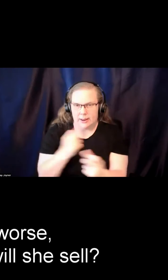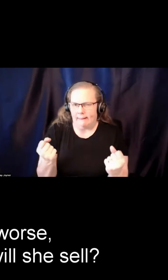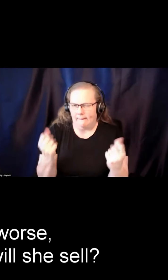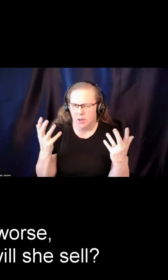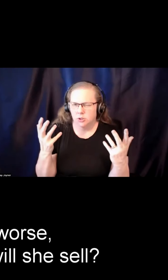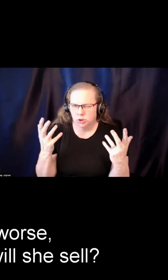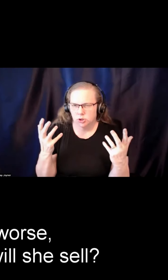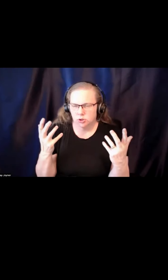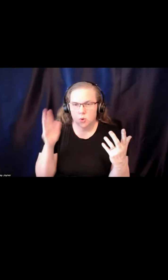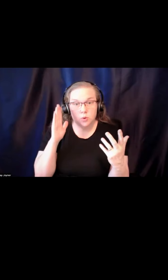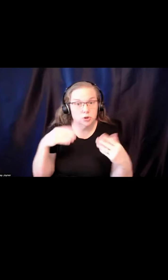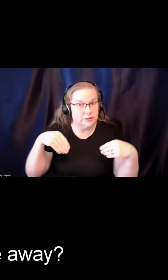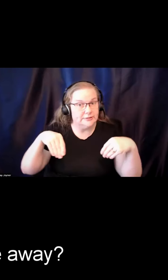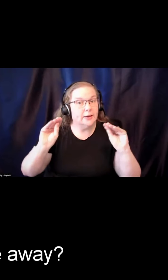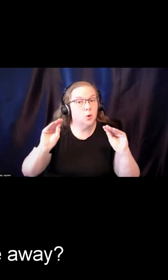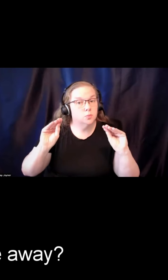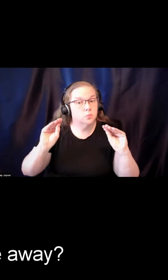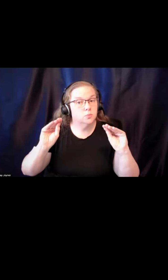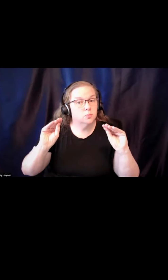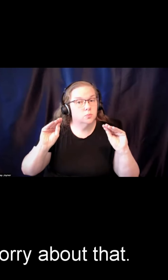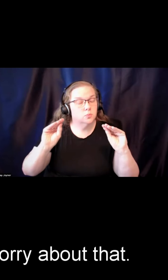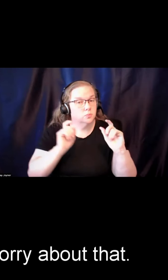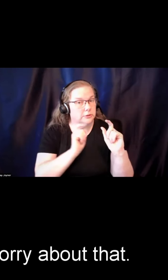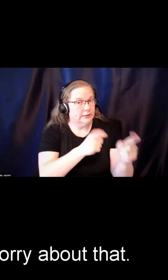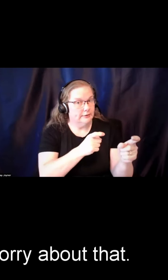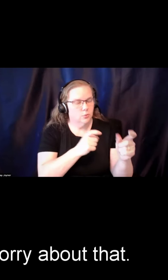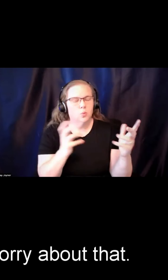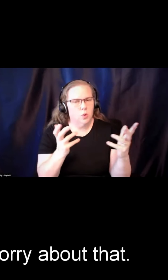it will she sell? What to give away, sorry